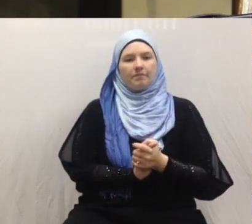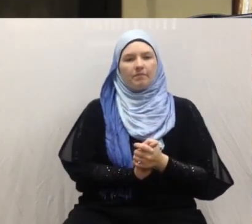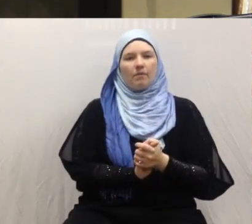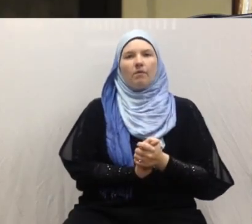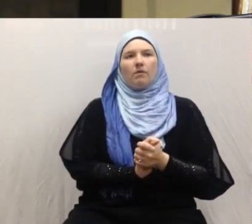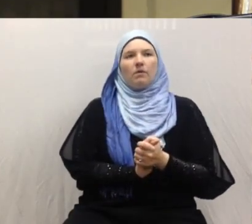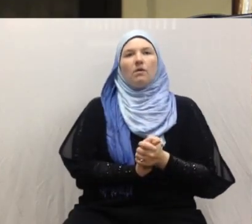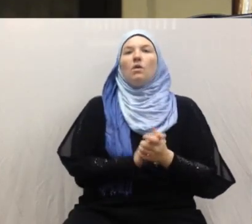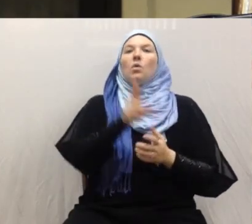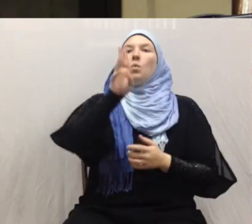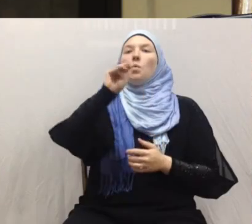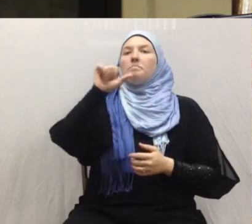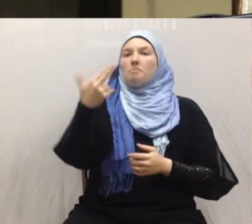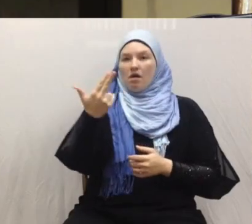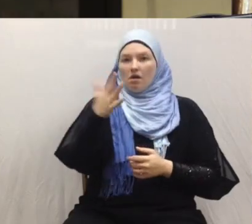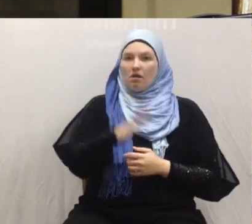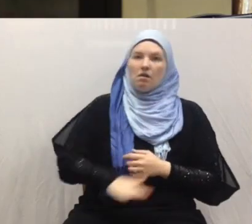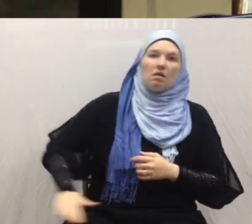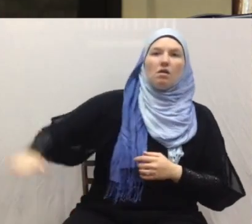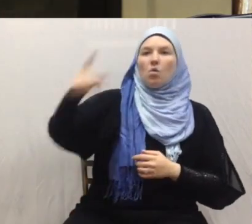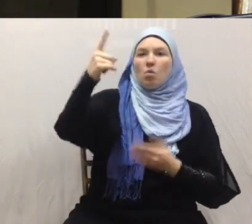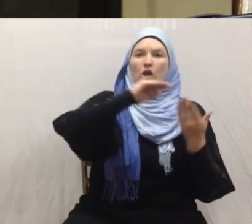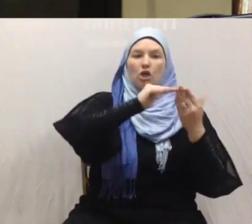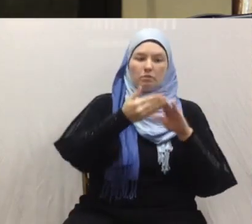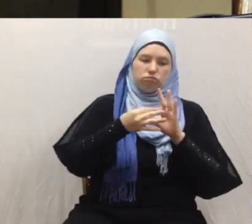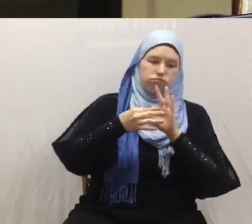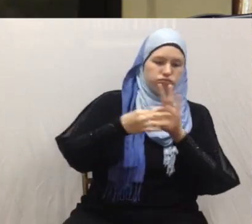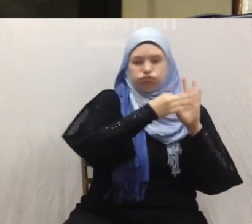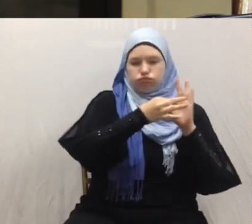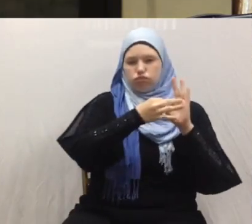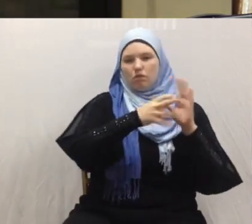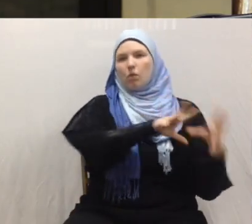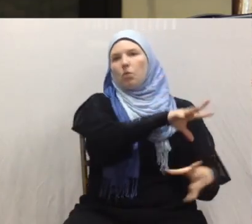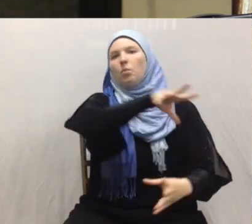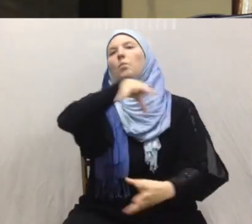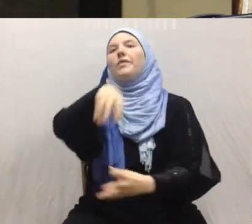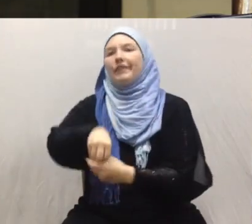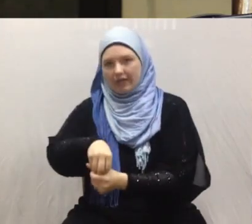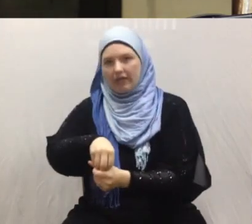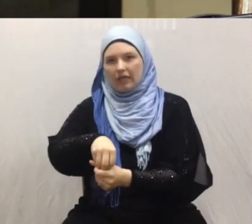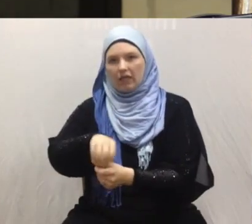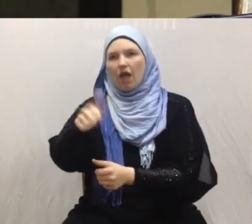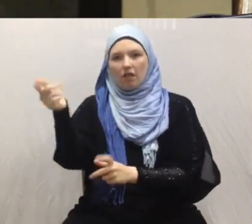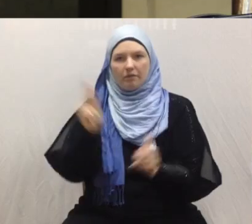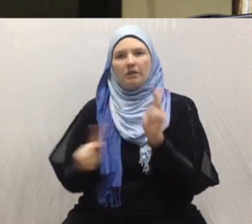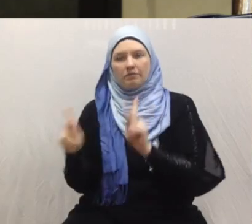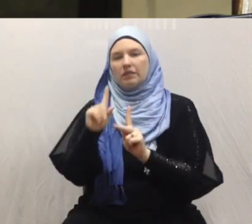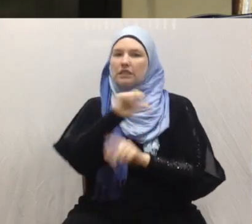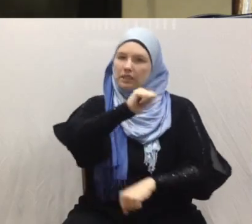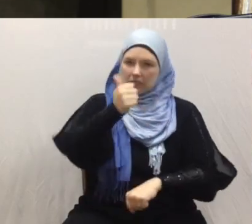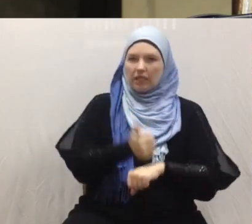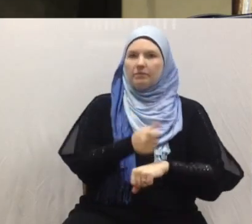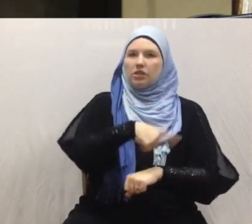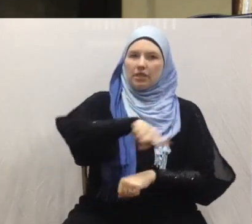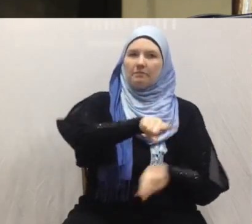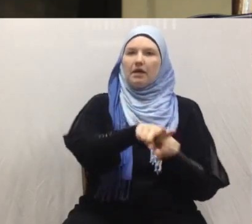an ummah amongst other people. That is not exclusion, but it is to establish them as a